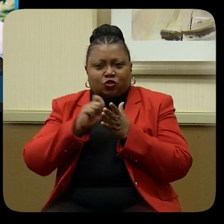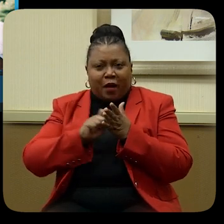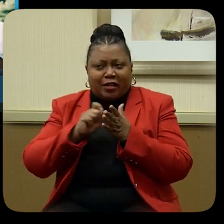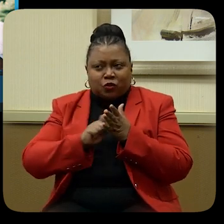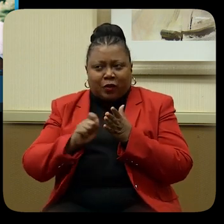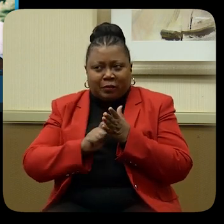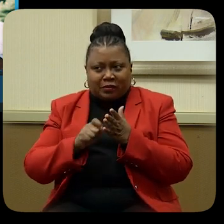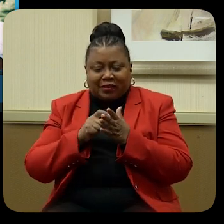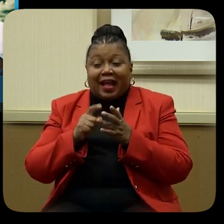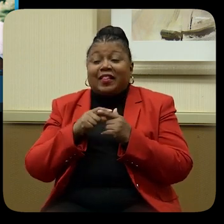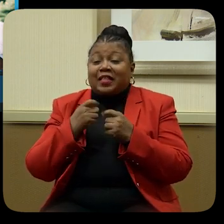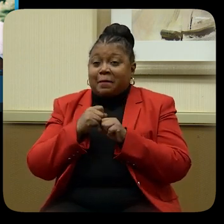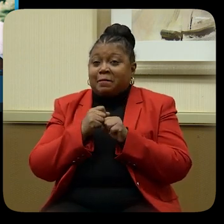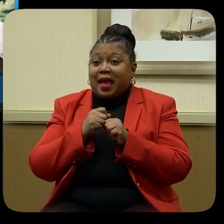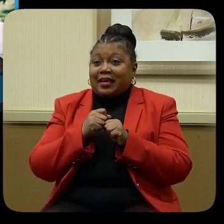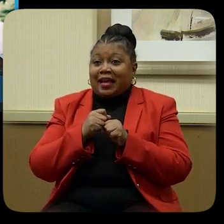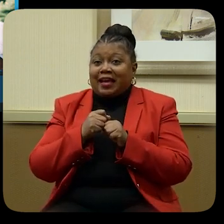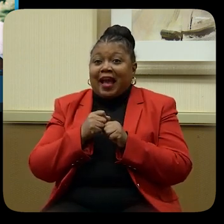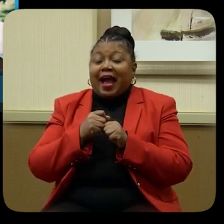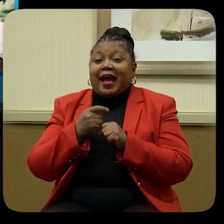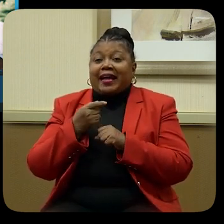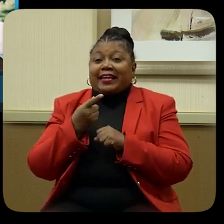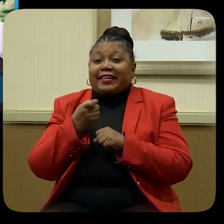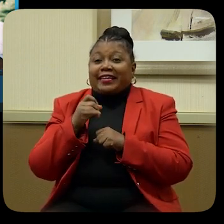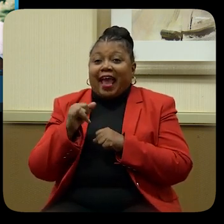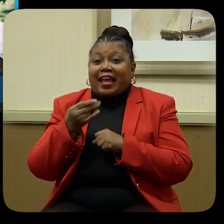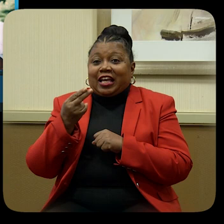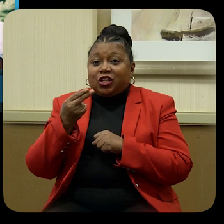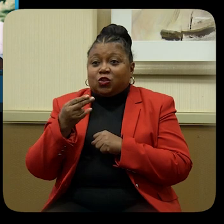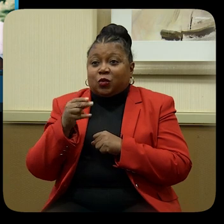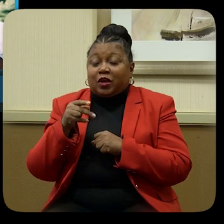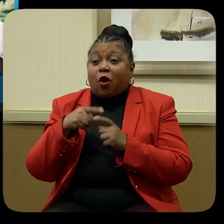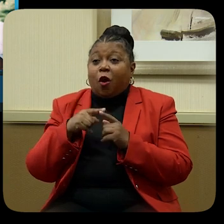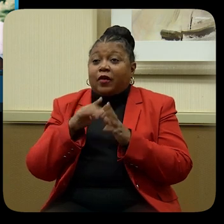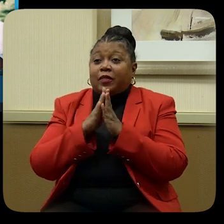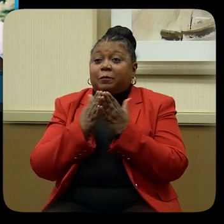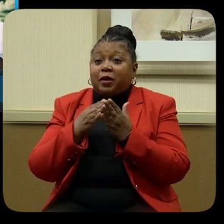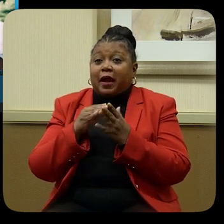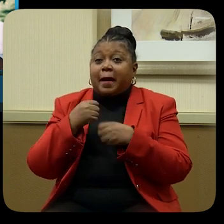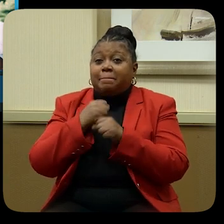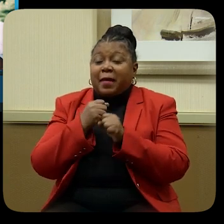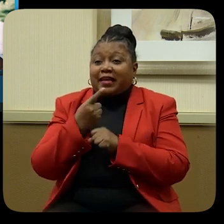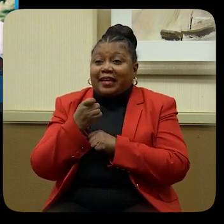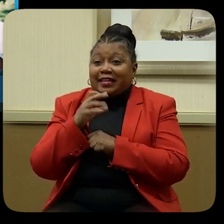these, the Making Gay History podcast or the book Making Gay History